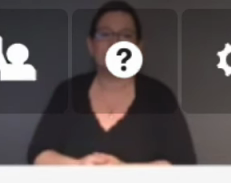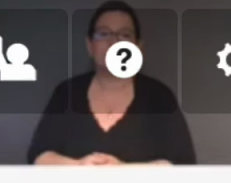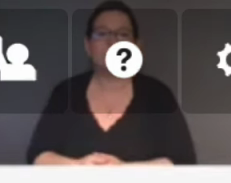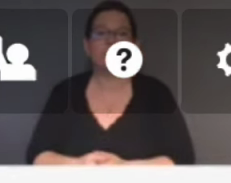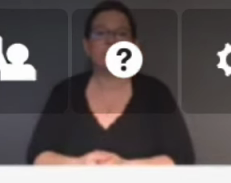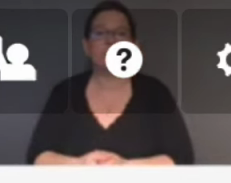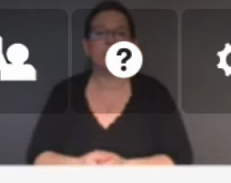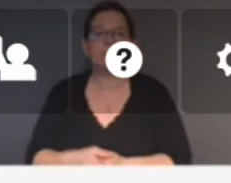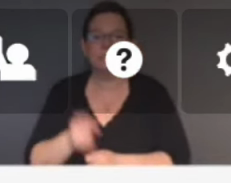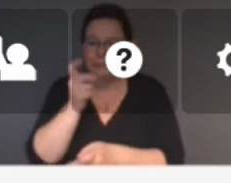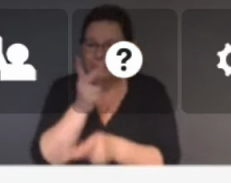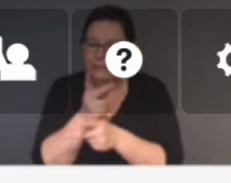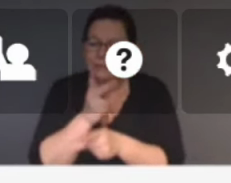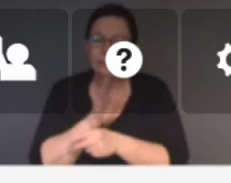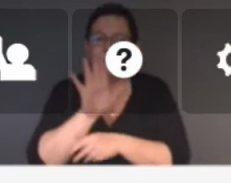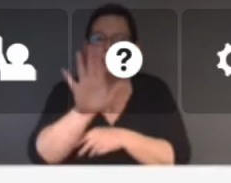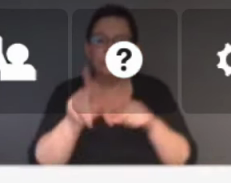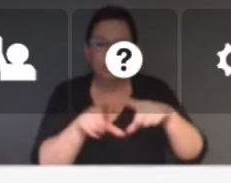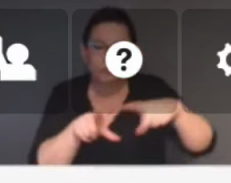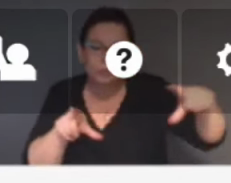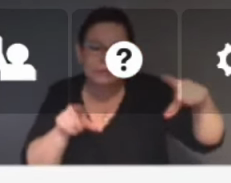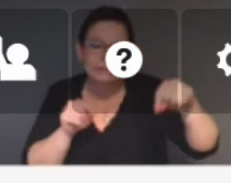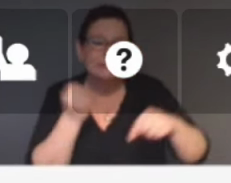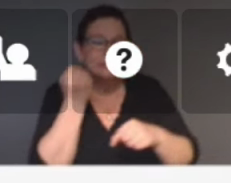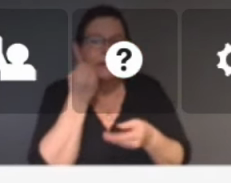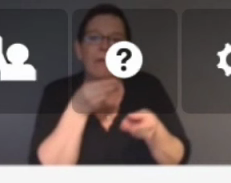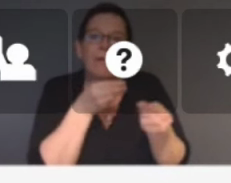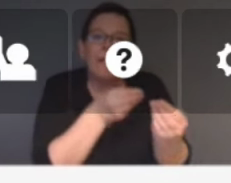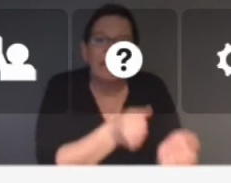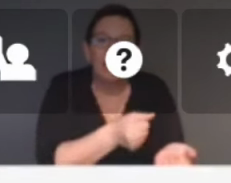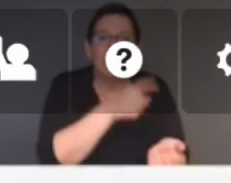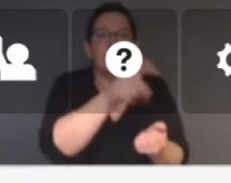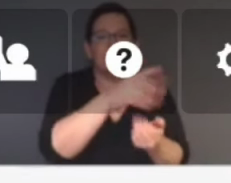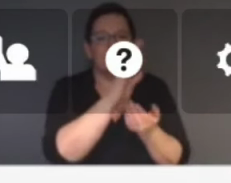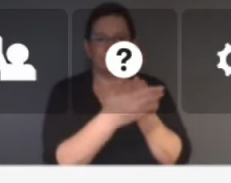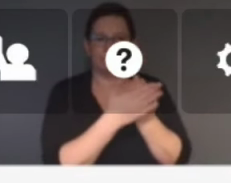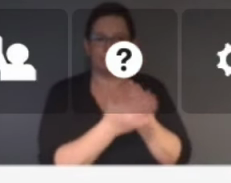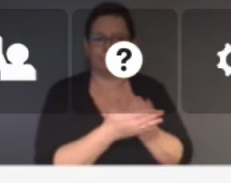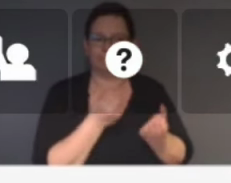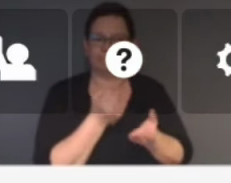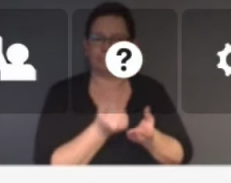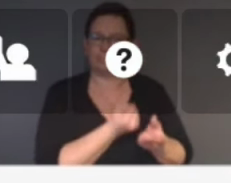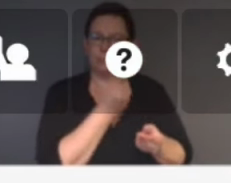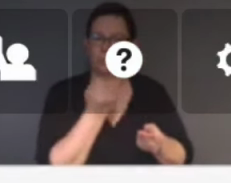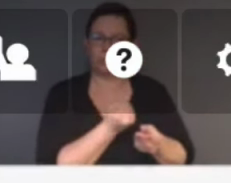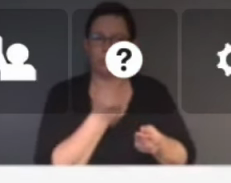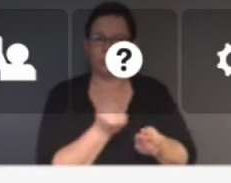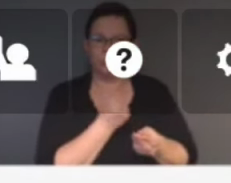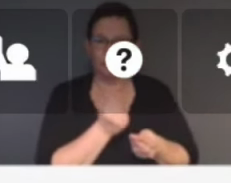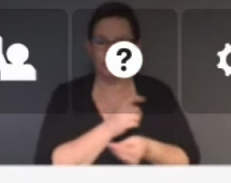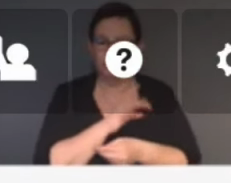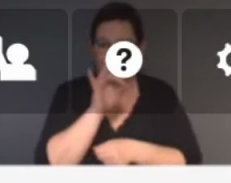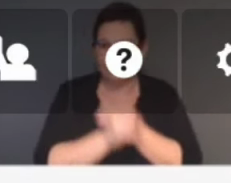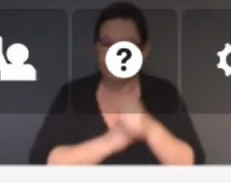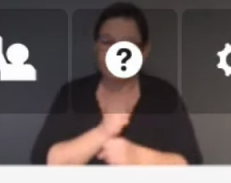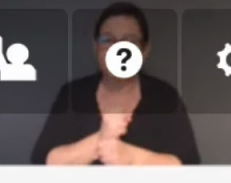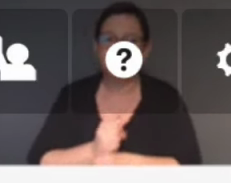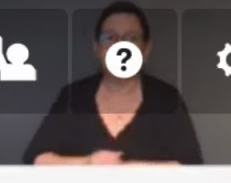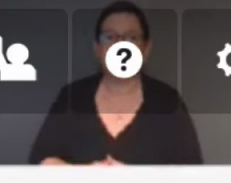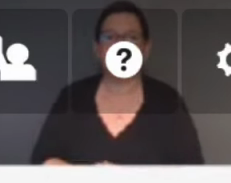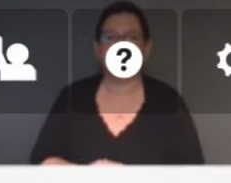If you have not done your taxes for 2021 and became a resident of Canada for tax purposes in 2021